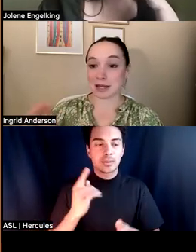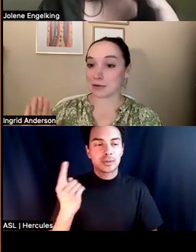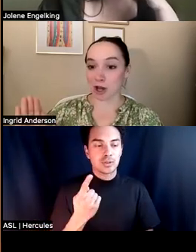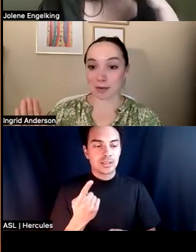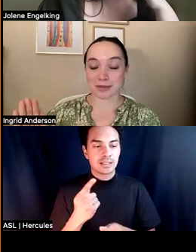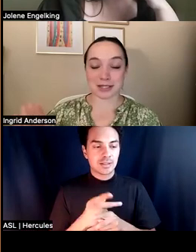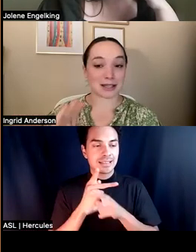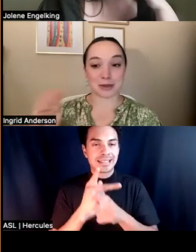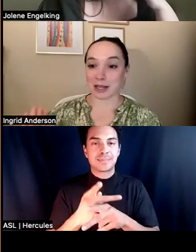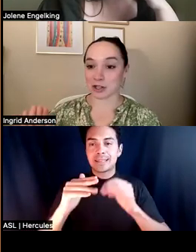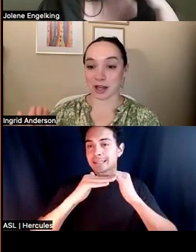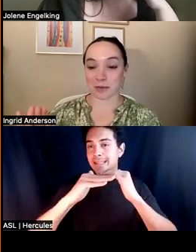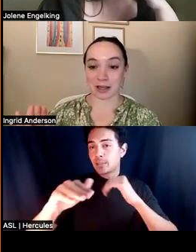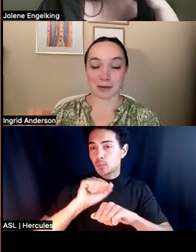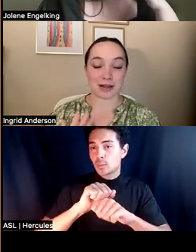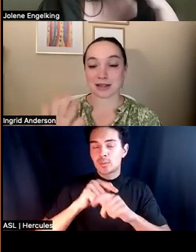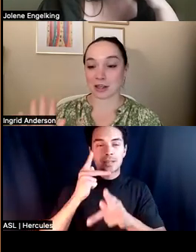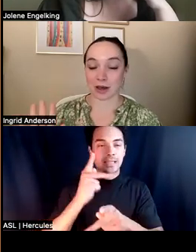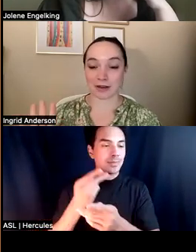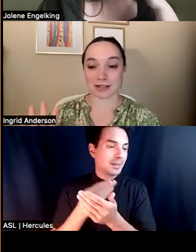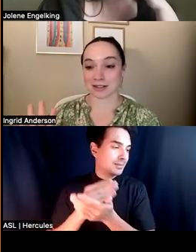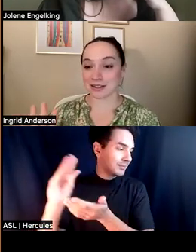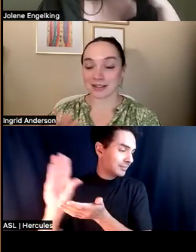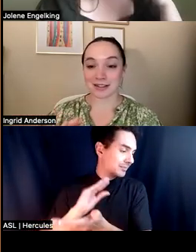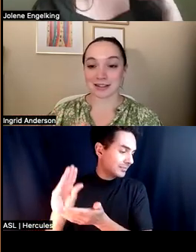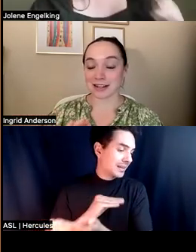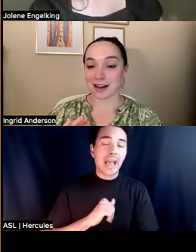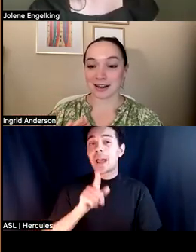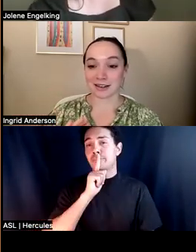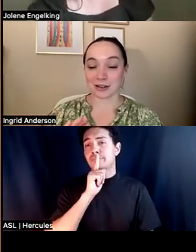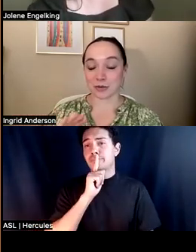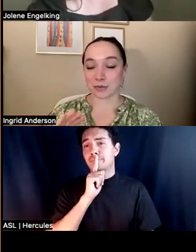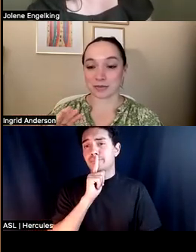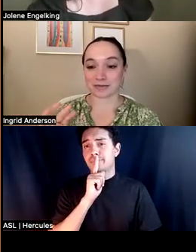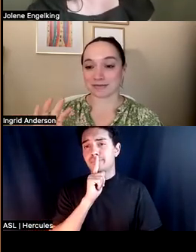keep a stable job, to keep the paycheck coming in. I'm not saying you have to,